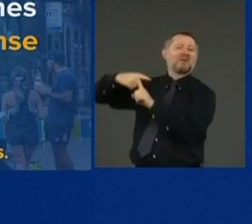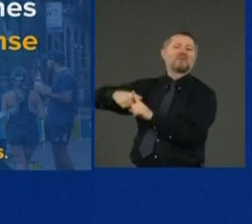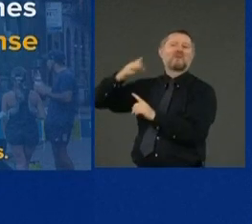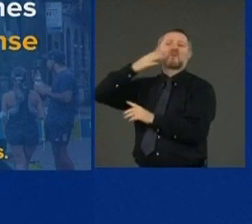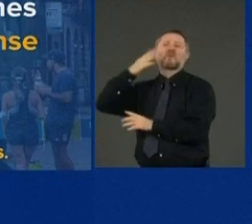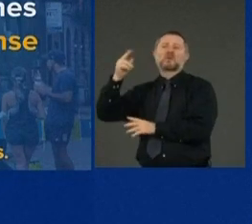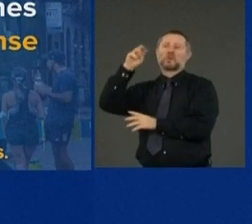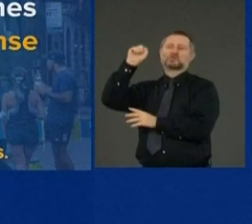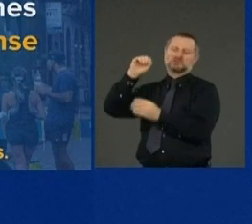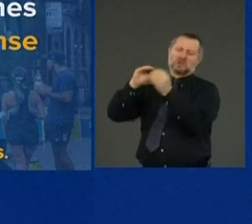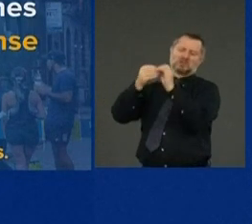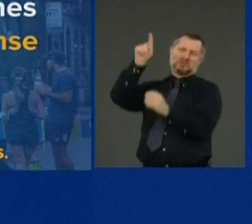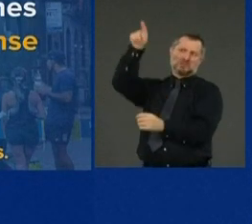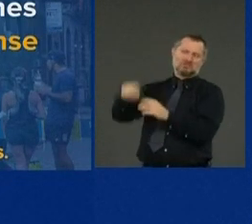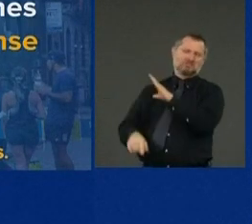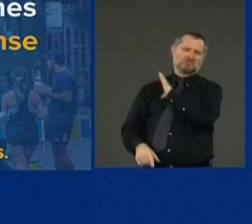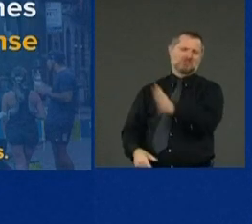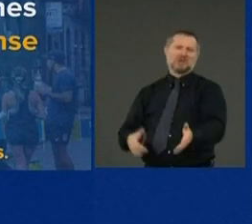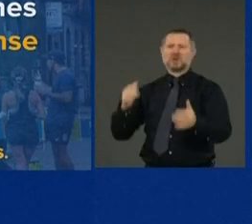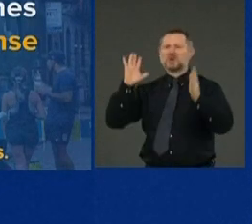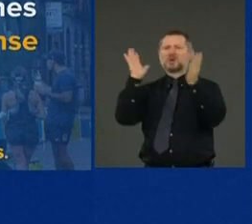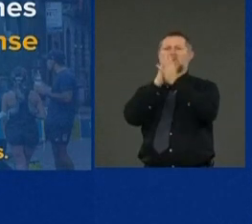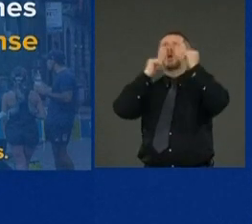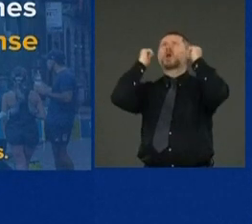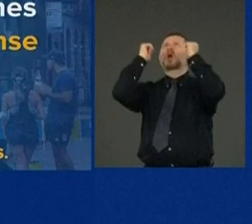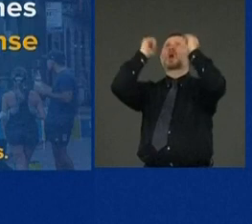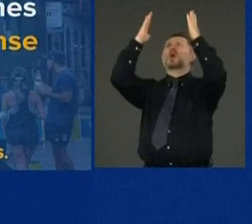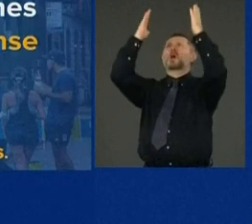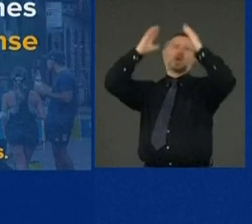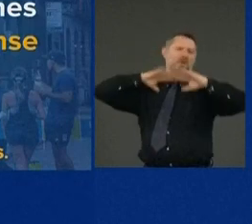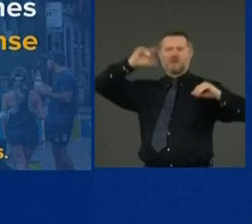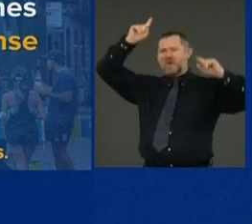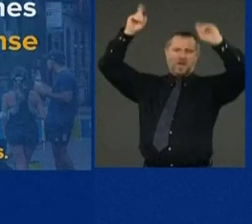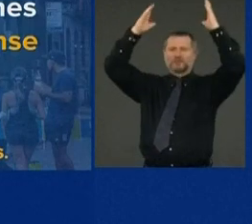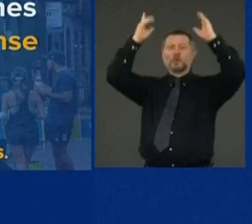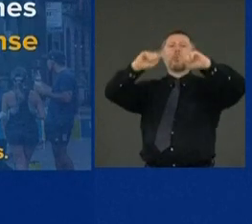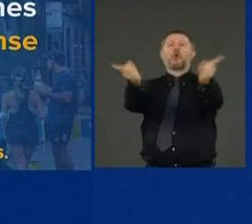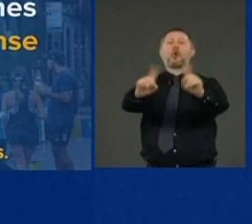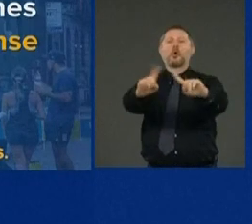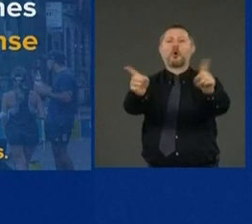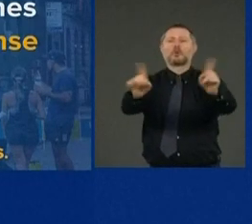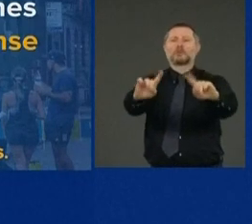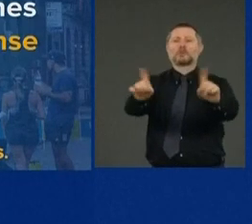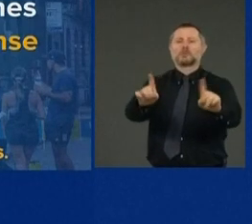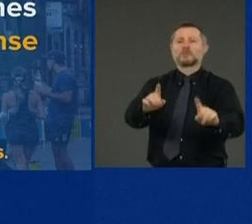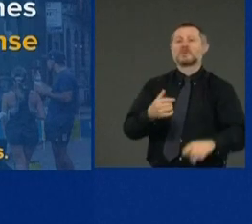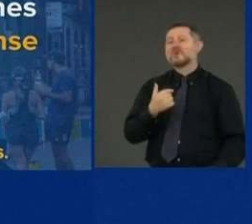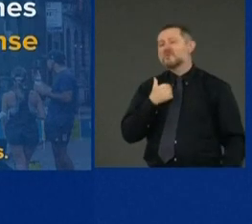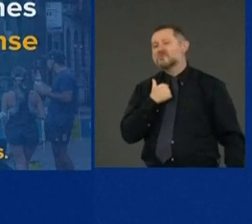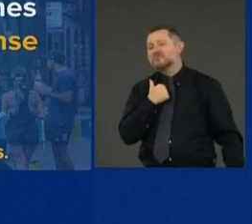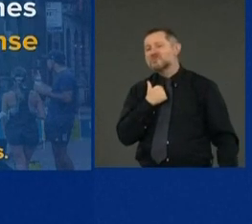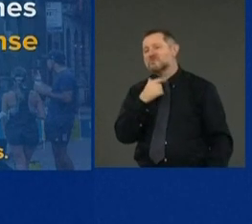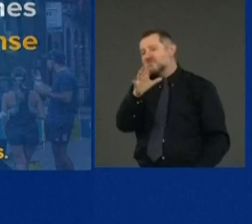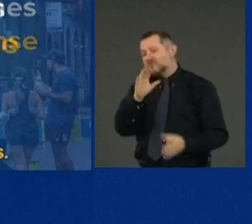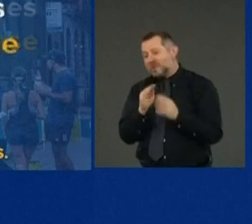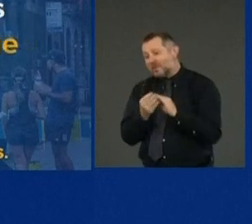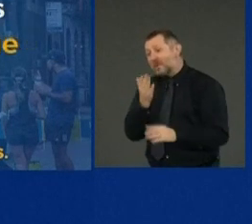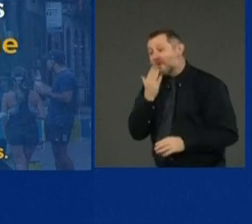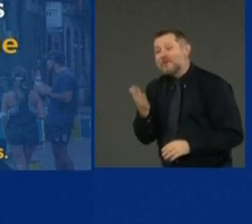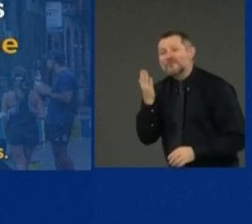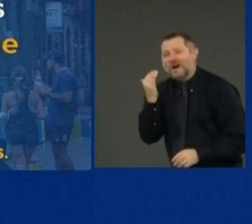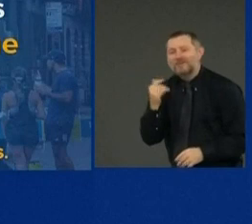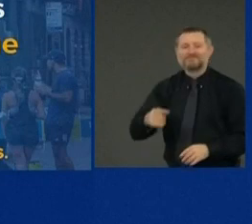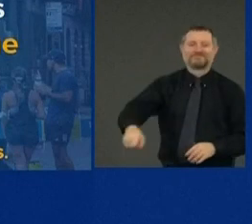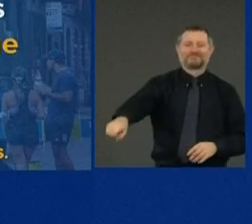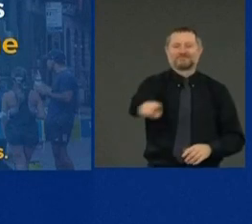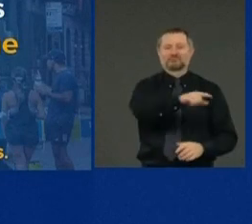We don't have to worry, hallelujah. No, the numbers are good because we're doing what we are supposed to do, and we have to keep